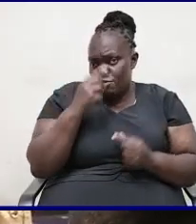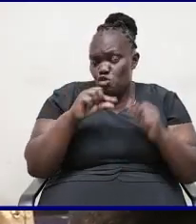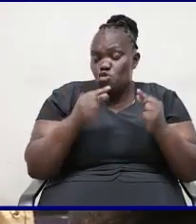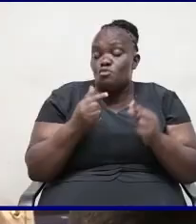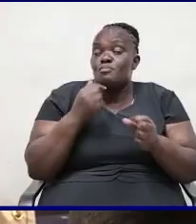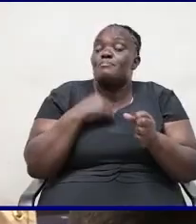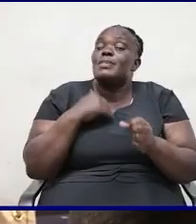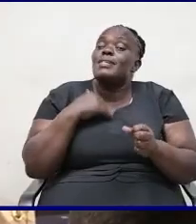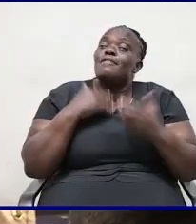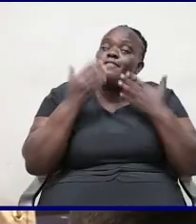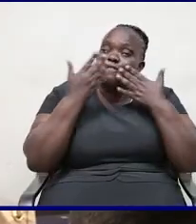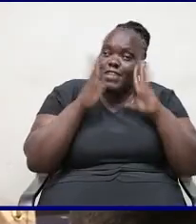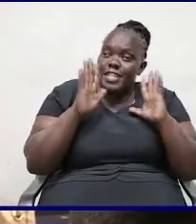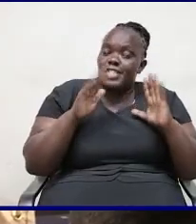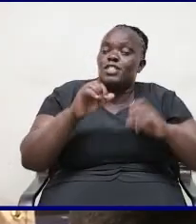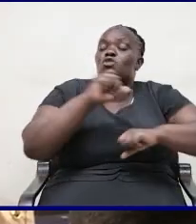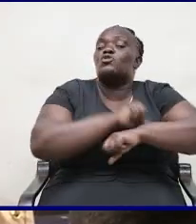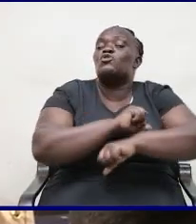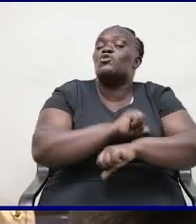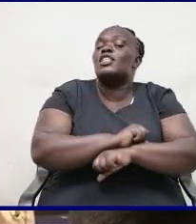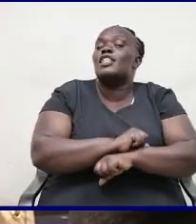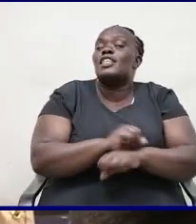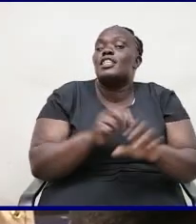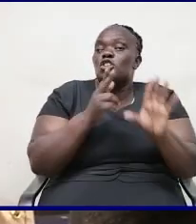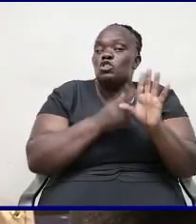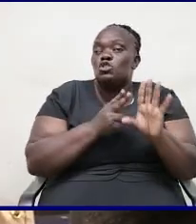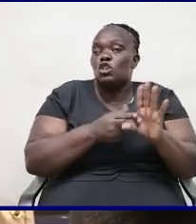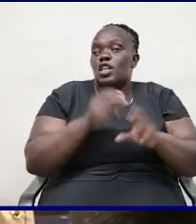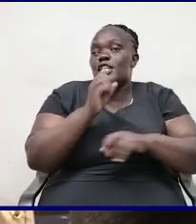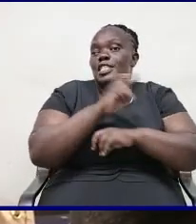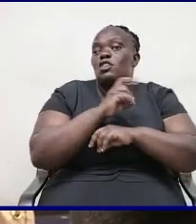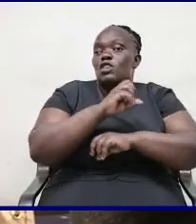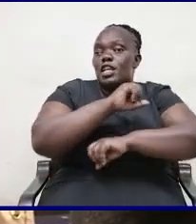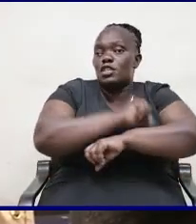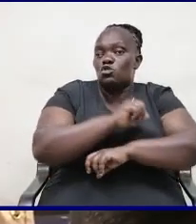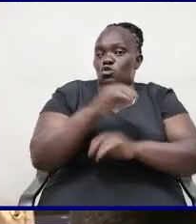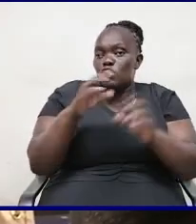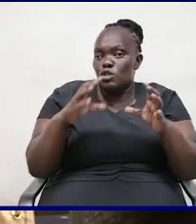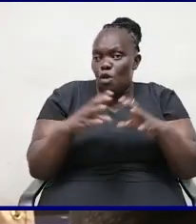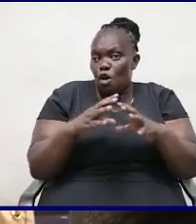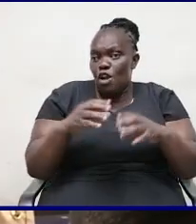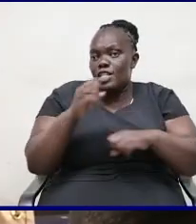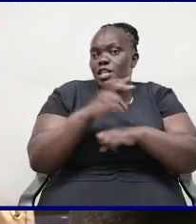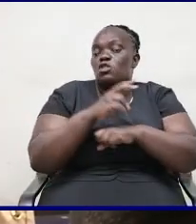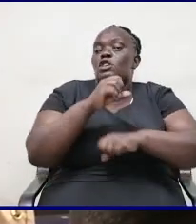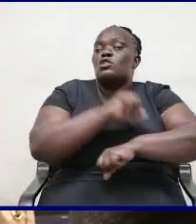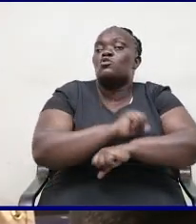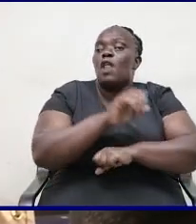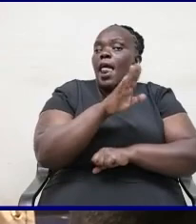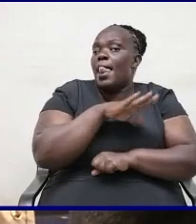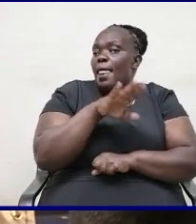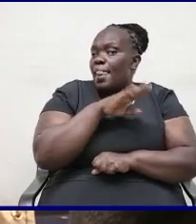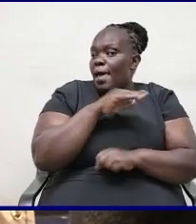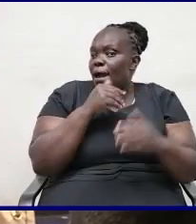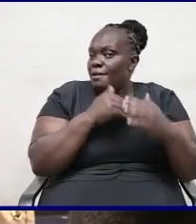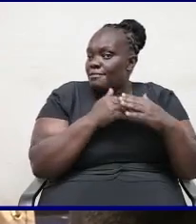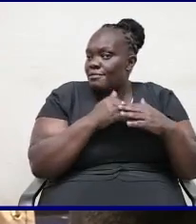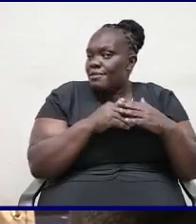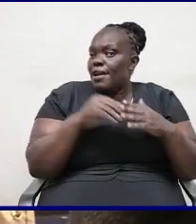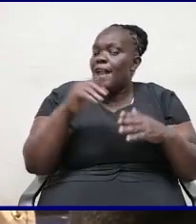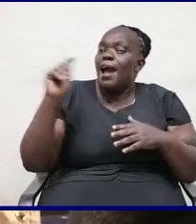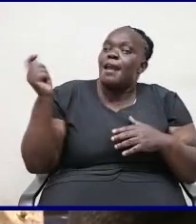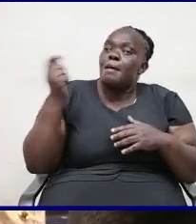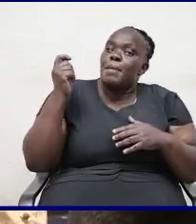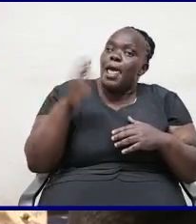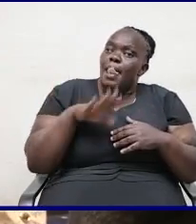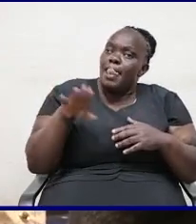I completed, and then of course joined secondary school in one of the small secondary schools. Those days it used to be called